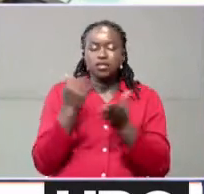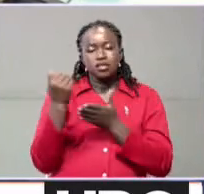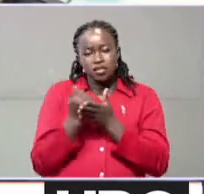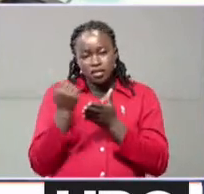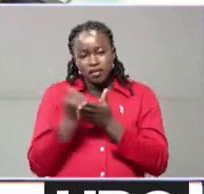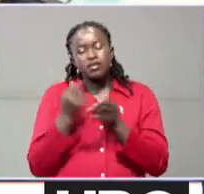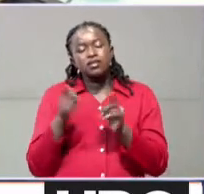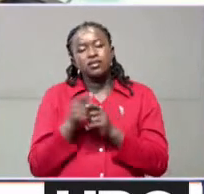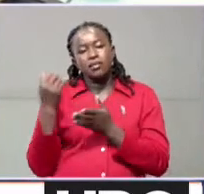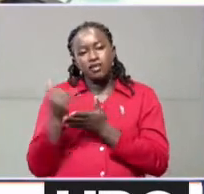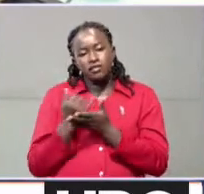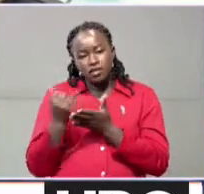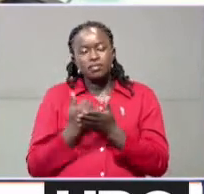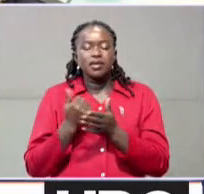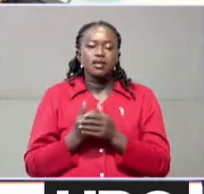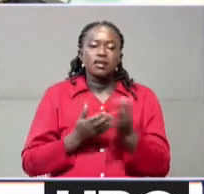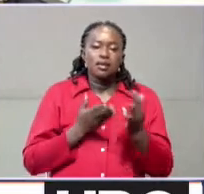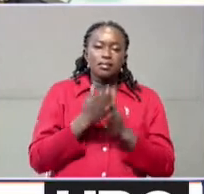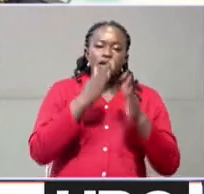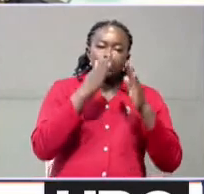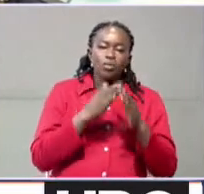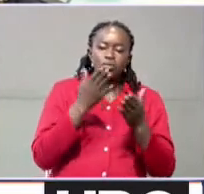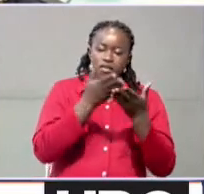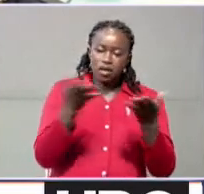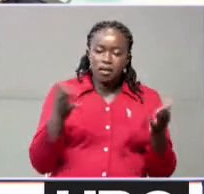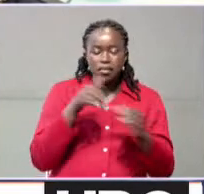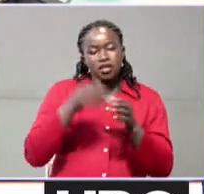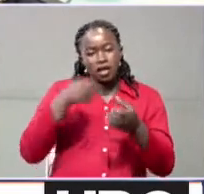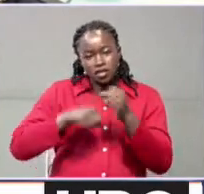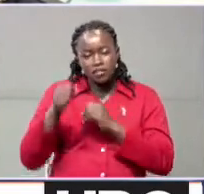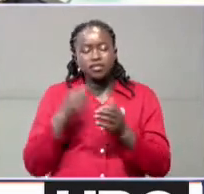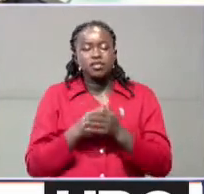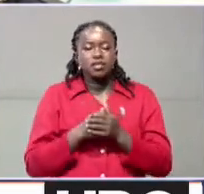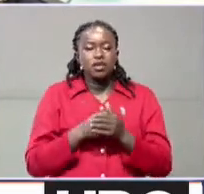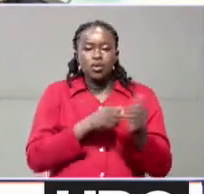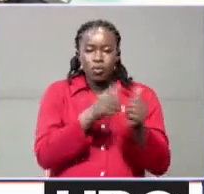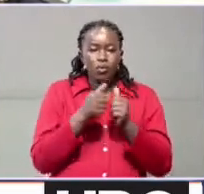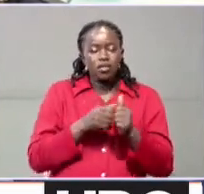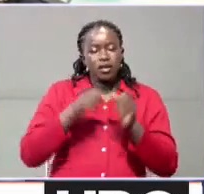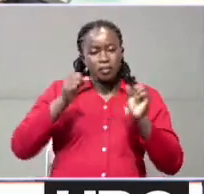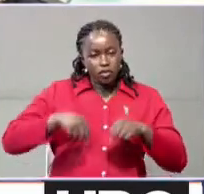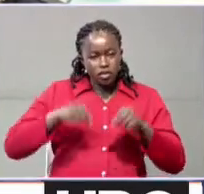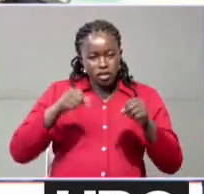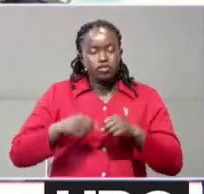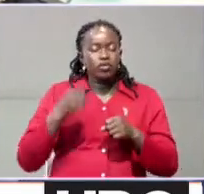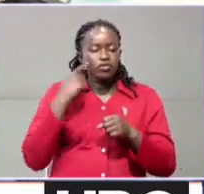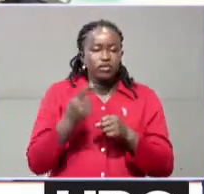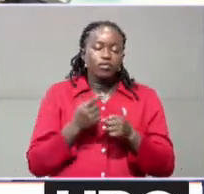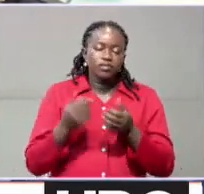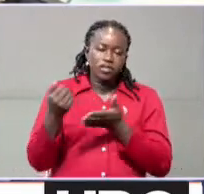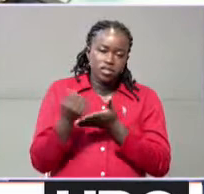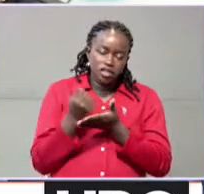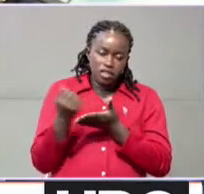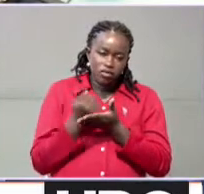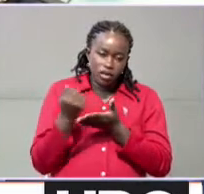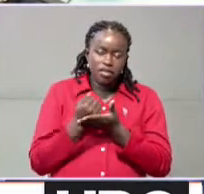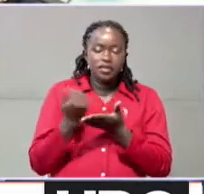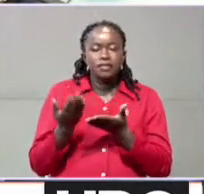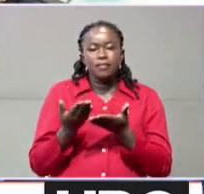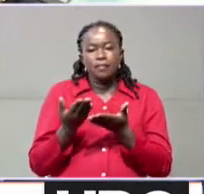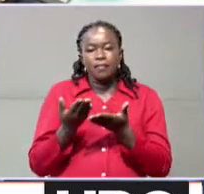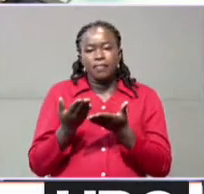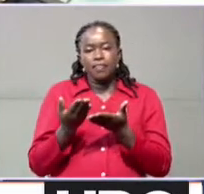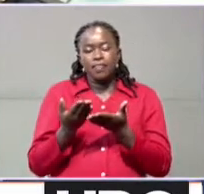investment by households in activities with a potential for generating a